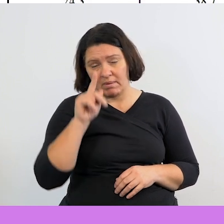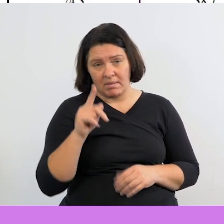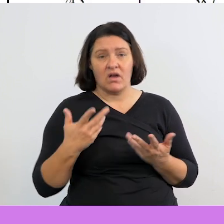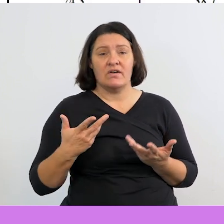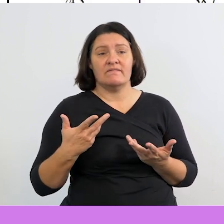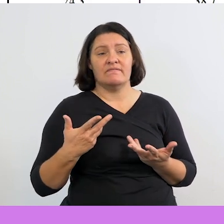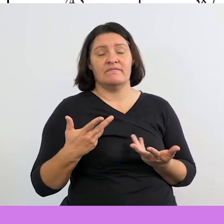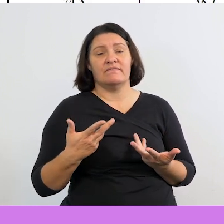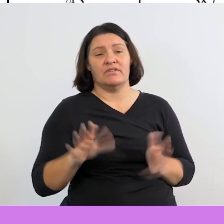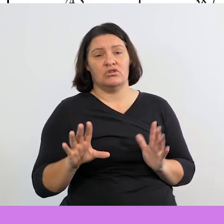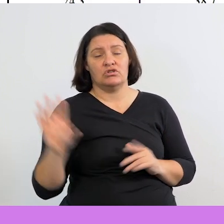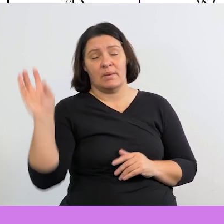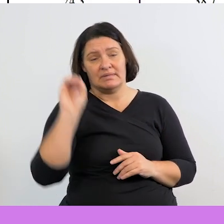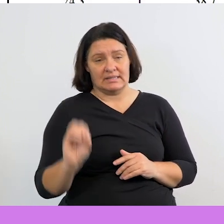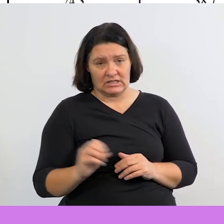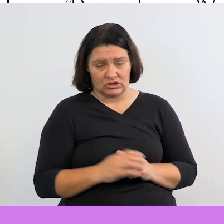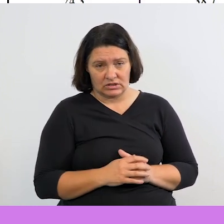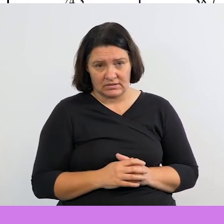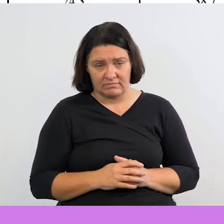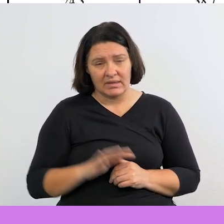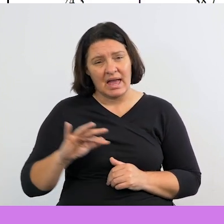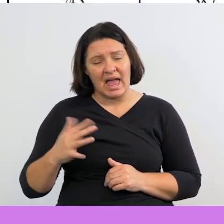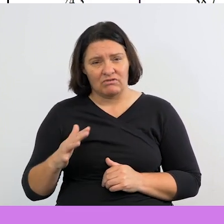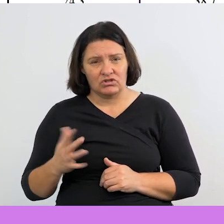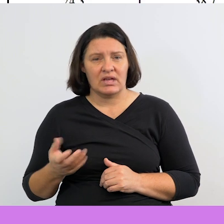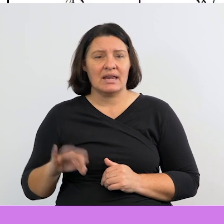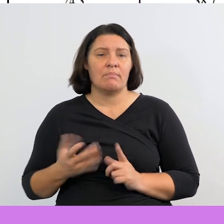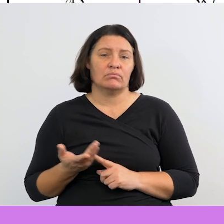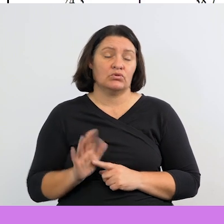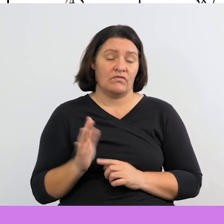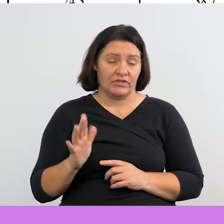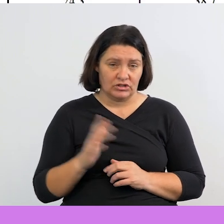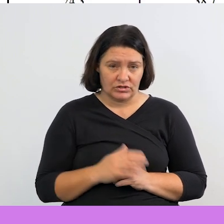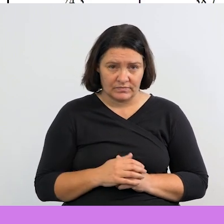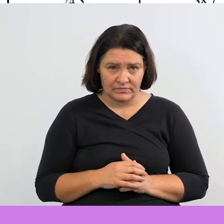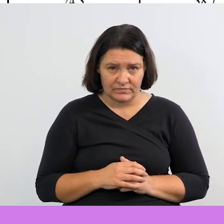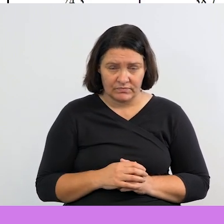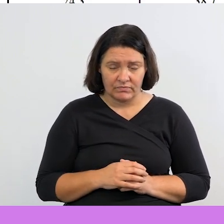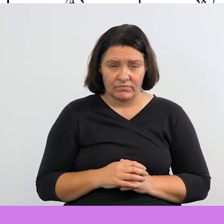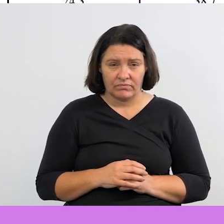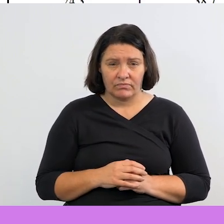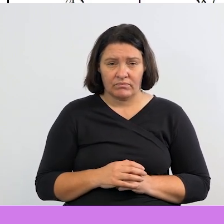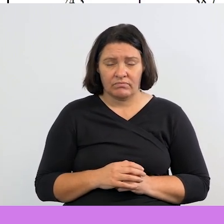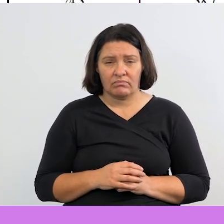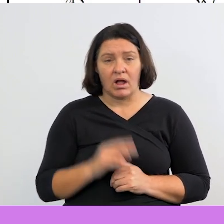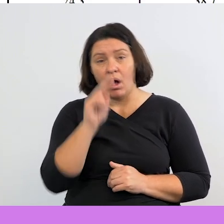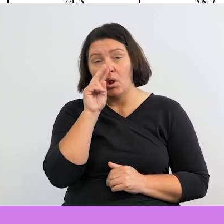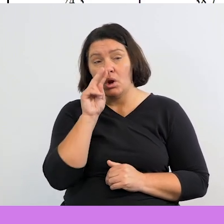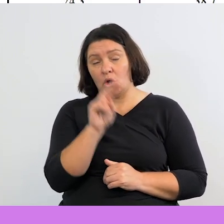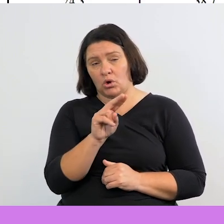43,5, and remember that's already in percentage, right? The average percentage income is indicated there above.